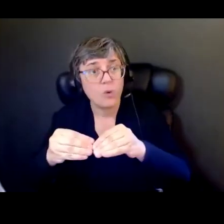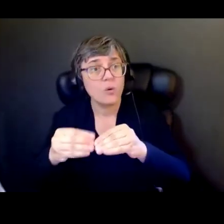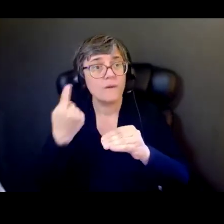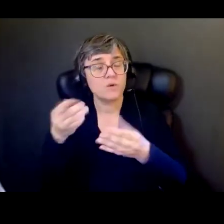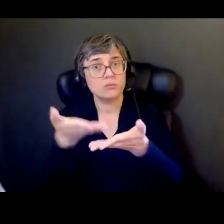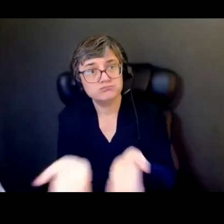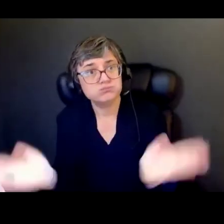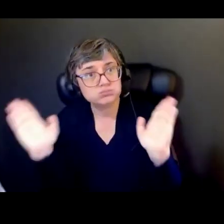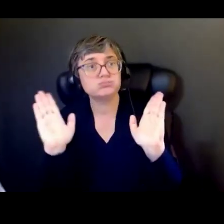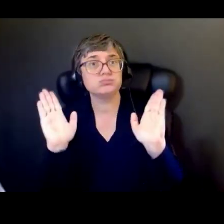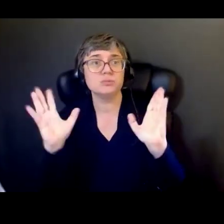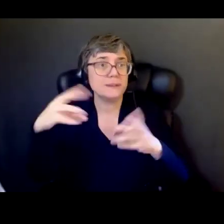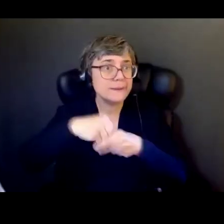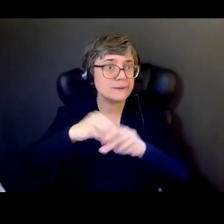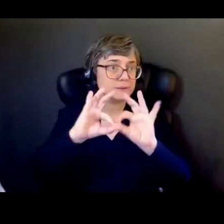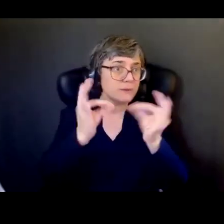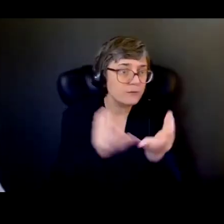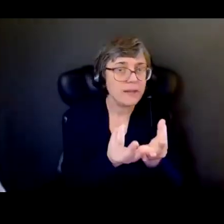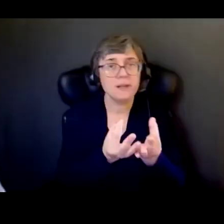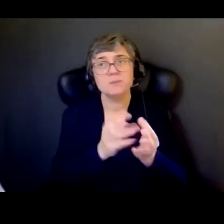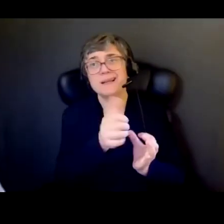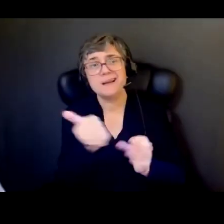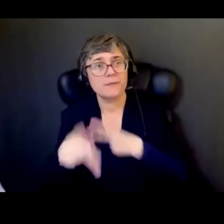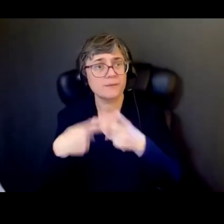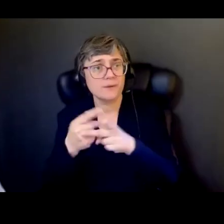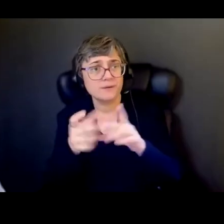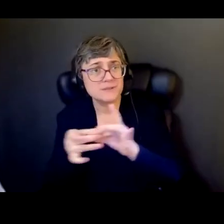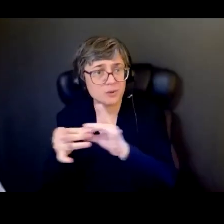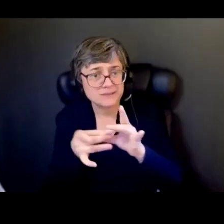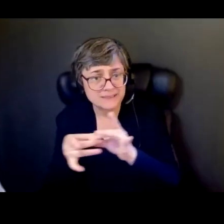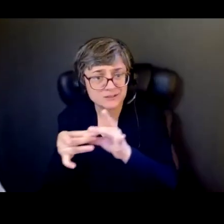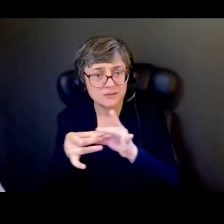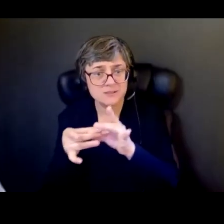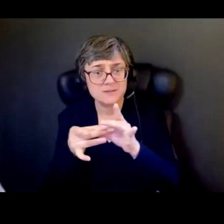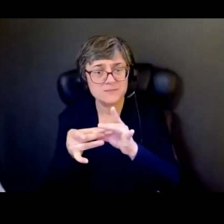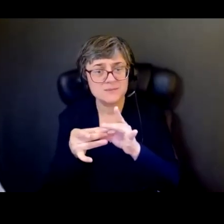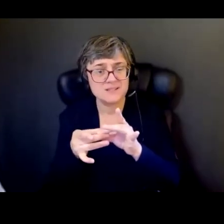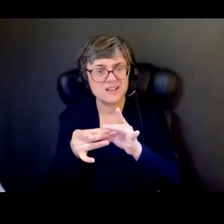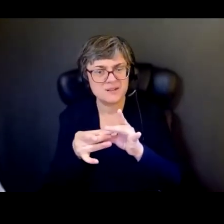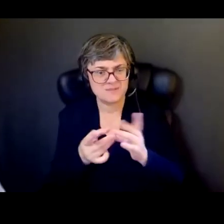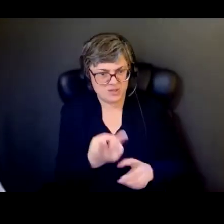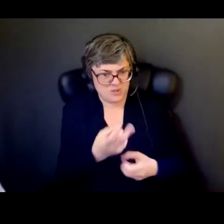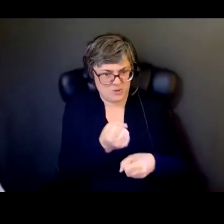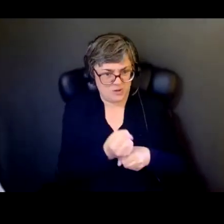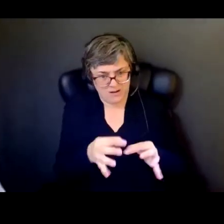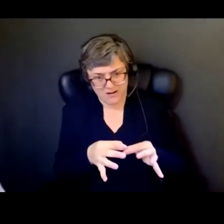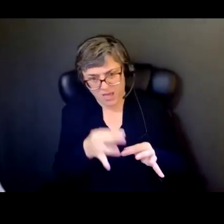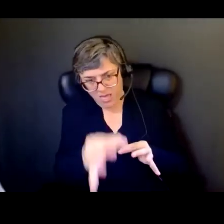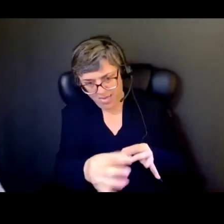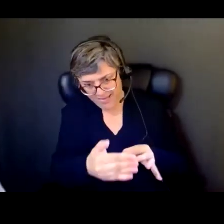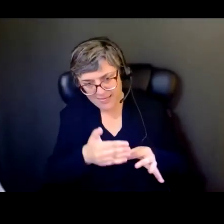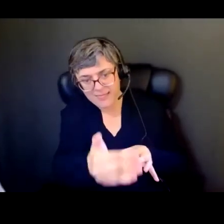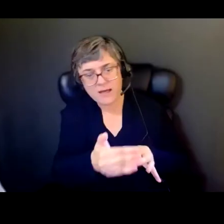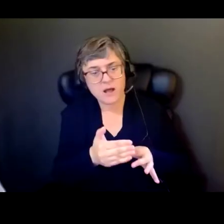expand to relatives and other relationships? Why not use those existing 2 years to